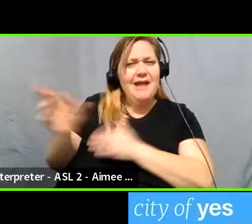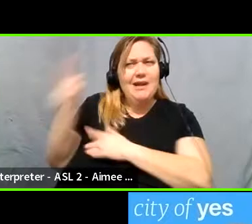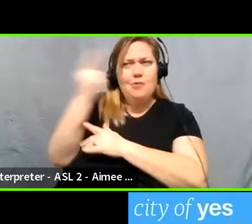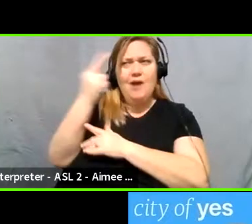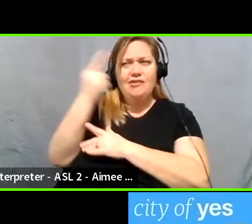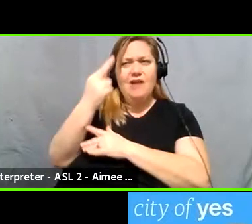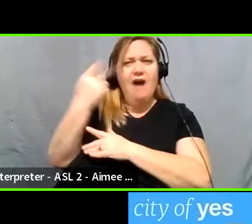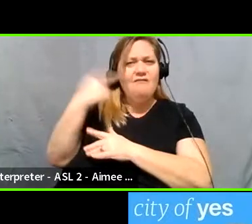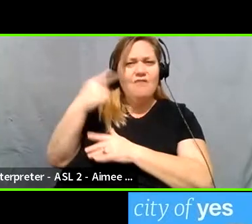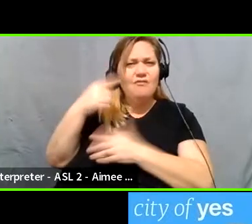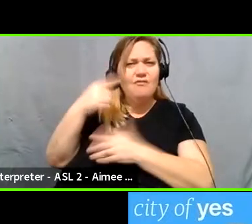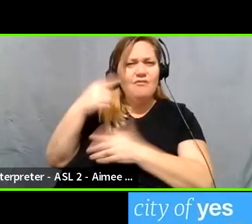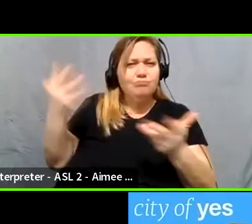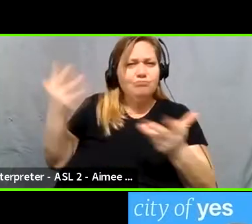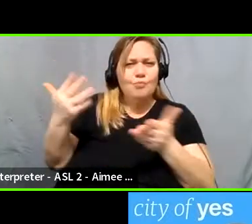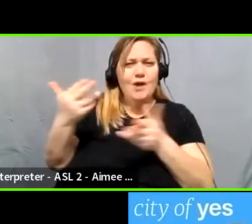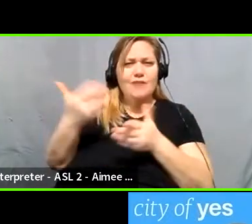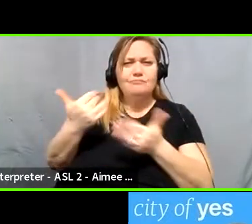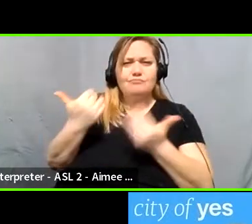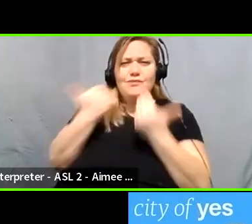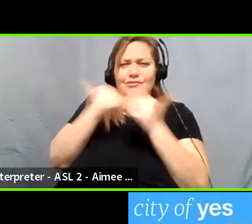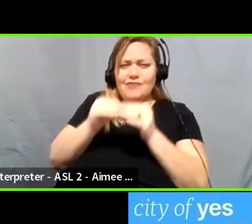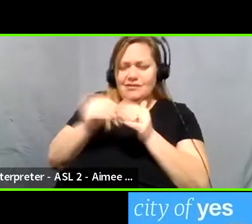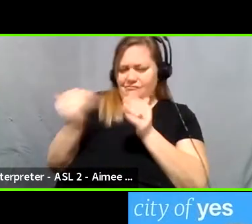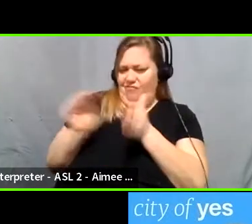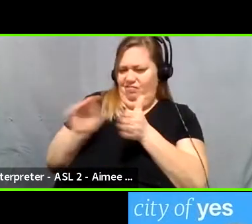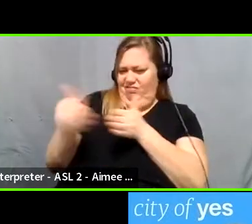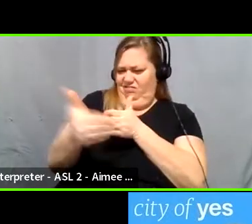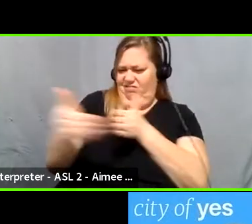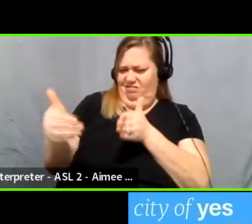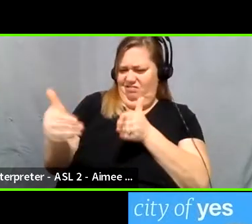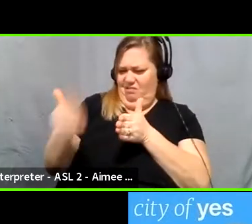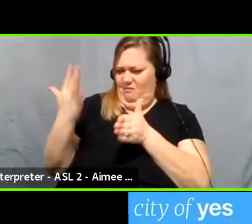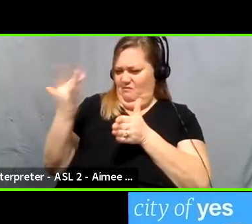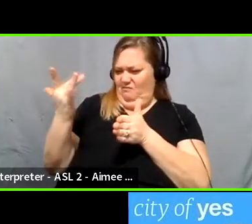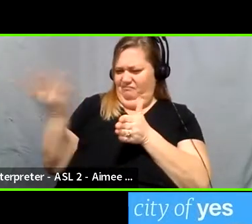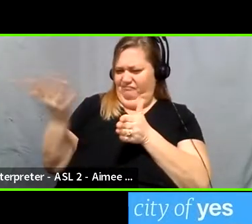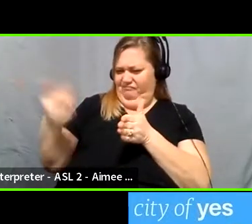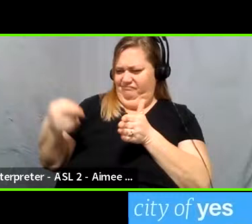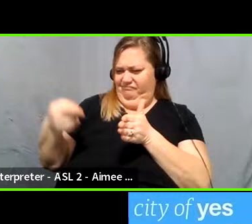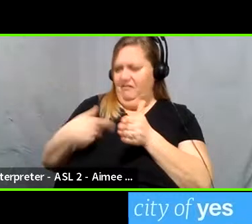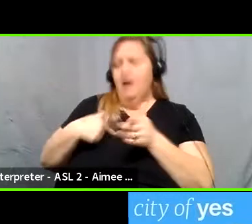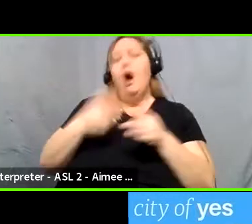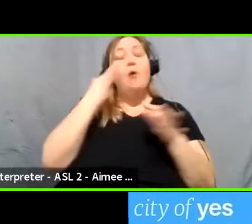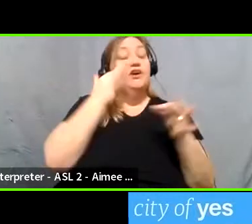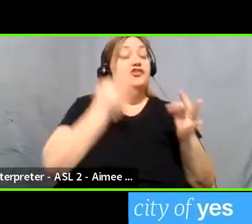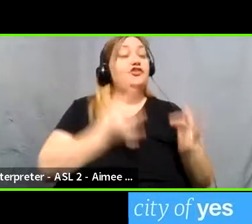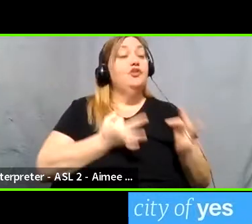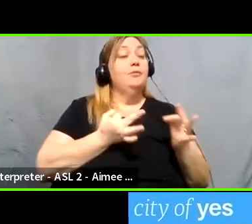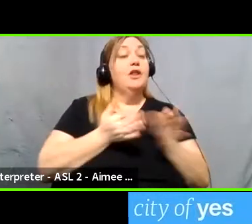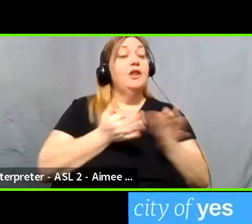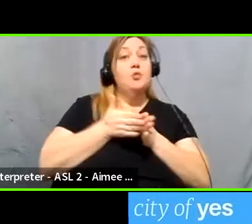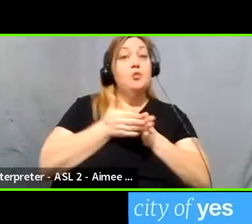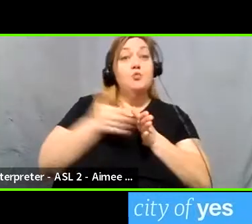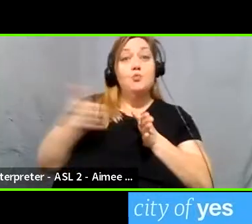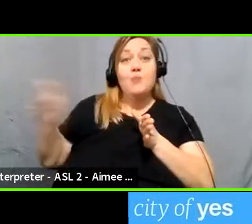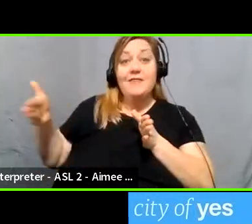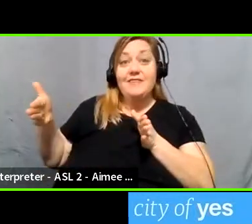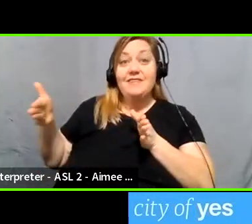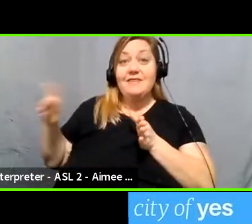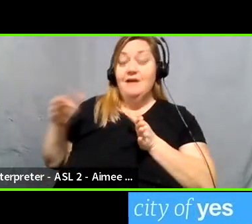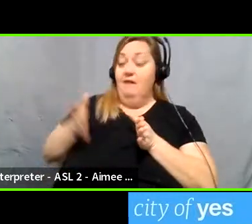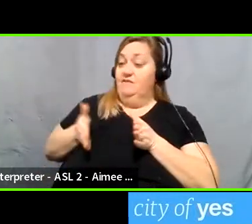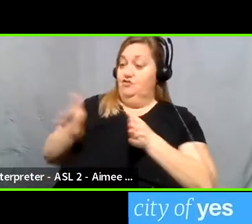for that restriction? Also, in terms of determining the width of the street,